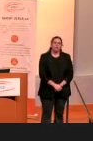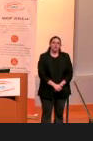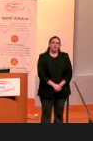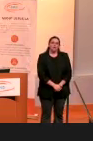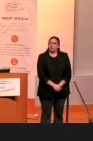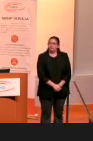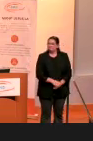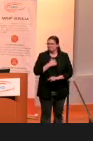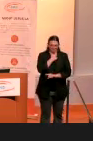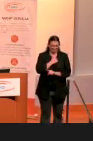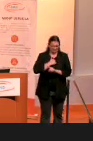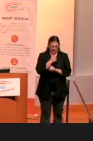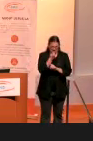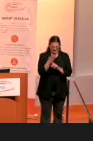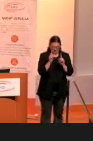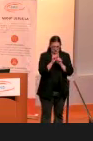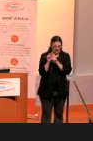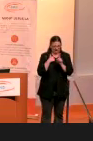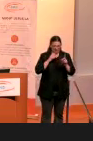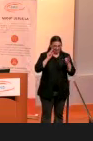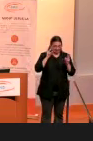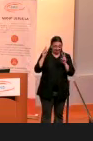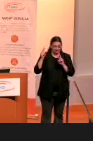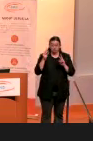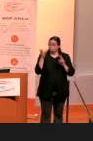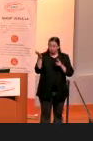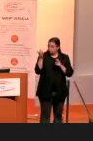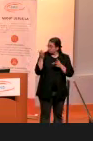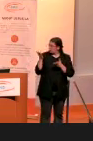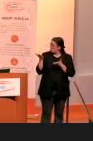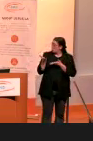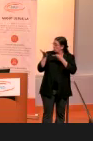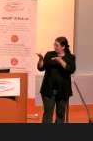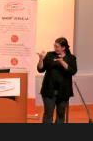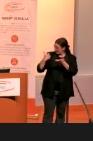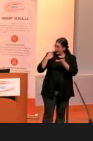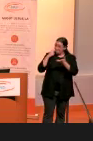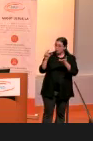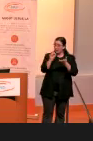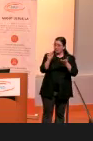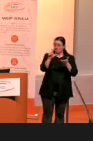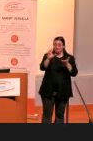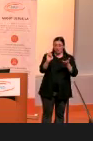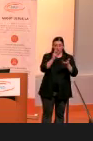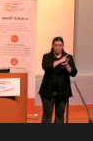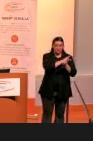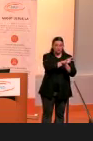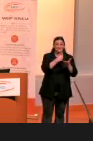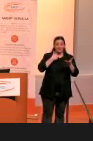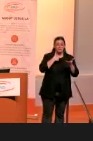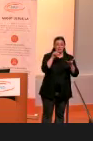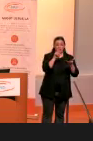Pardon my pronunciation on some of these words. Do you have any recommendations for meds for an SLE patient with LDLR